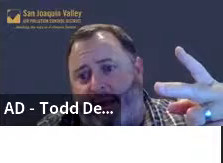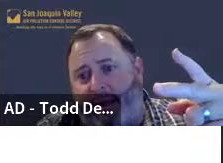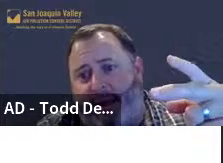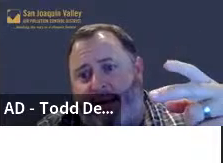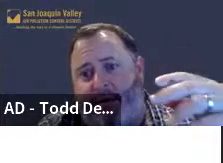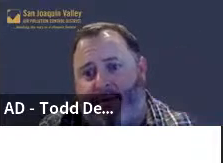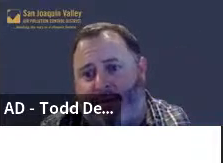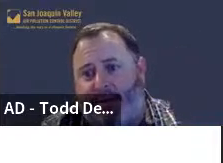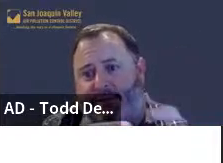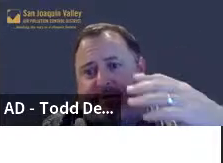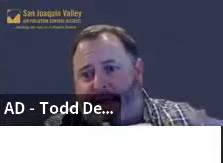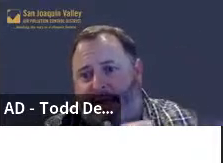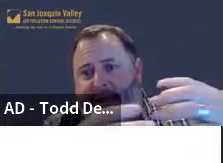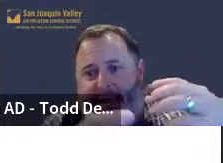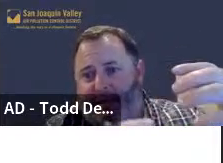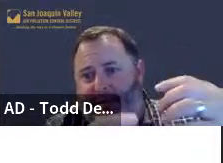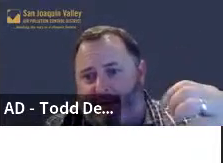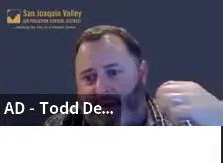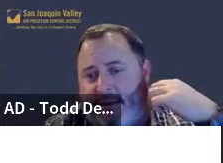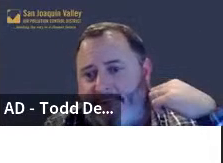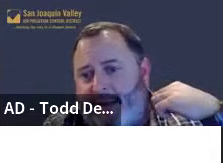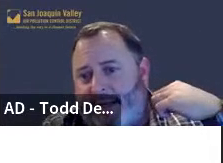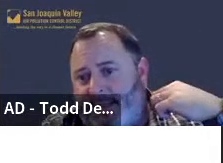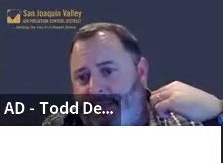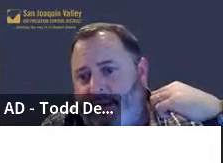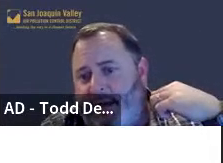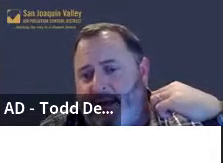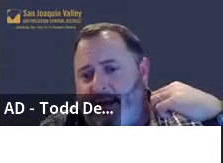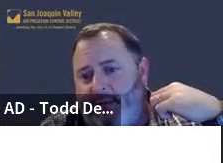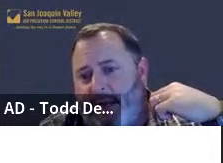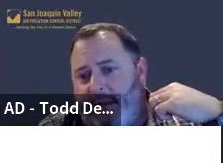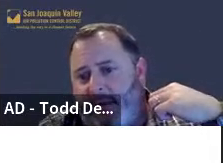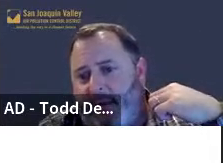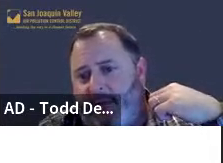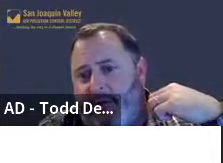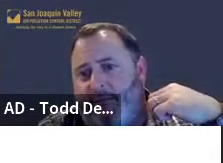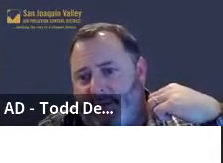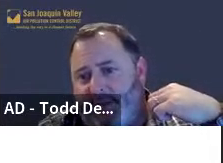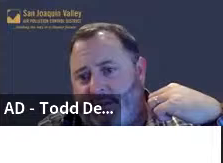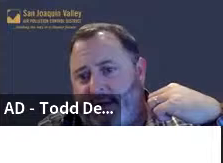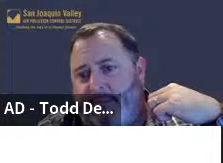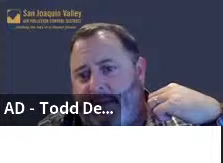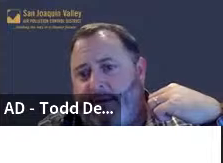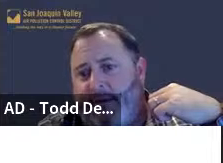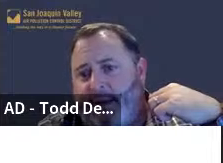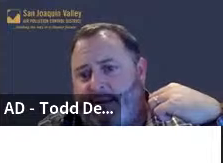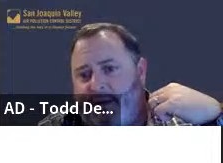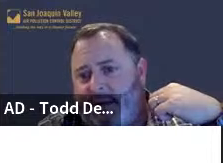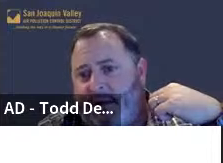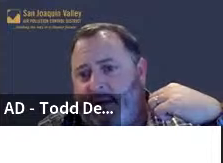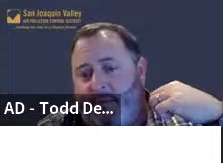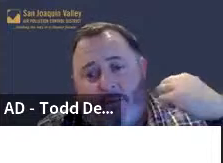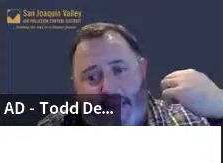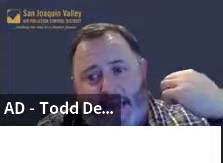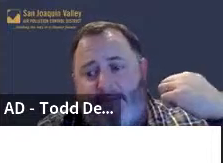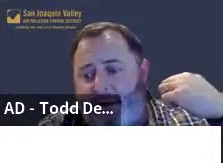or a plug-in hybrid, which gives you kind of that, that flexibility that you might be looking for versus a straight battery electric. But we have had